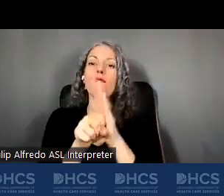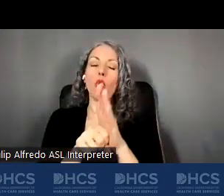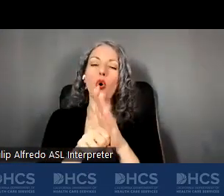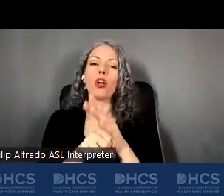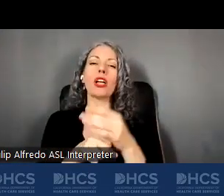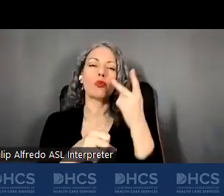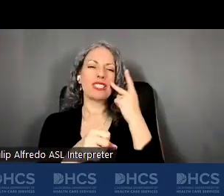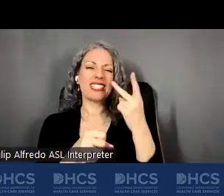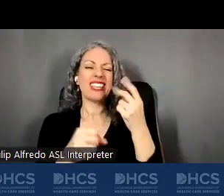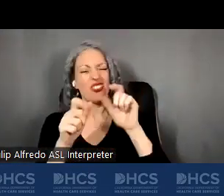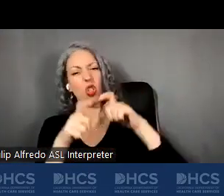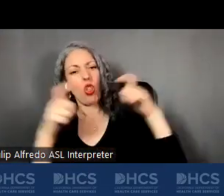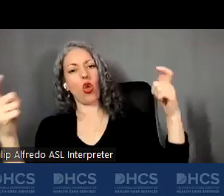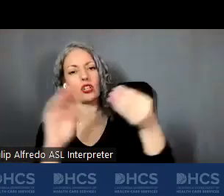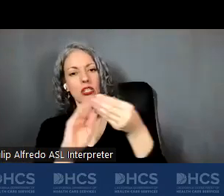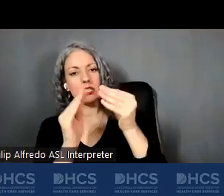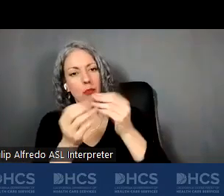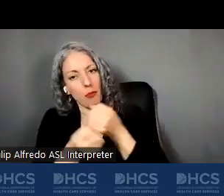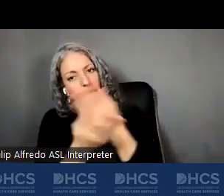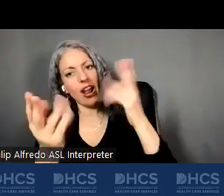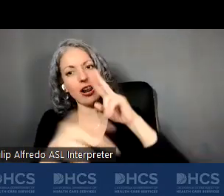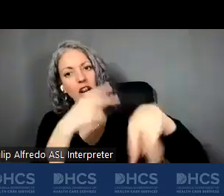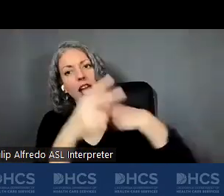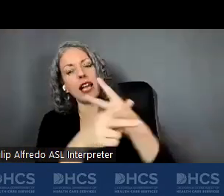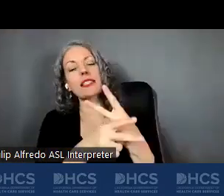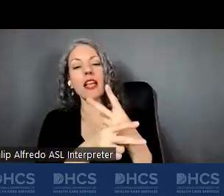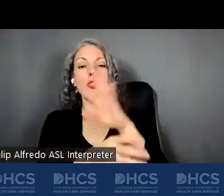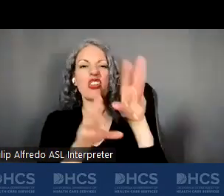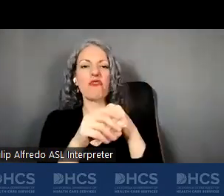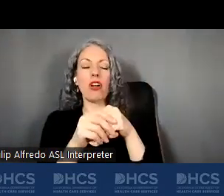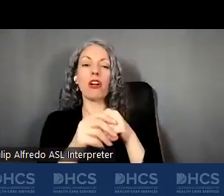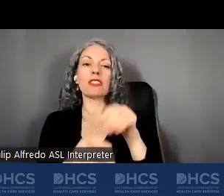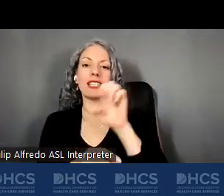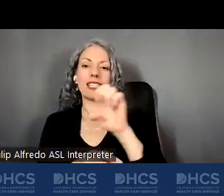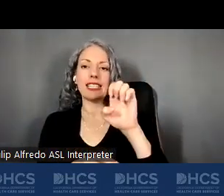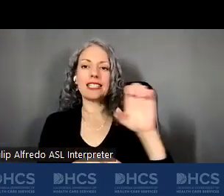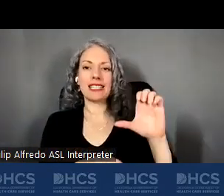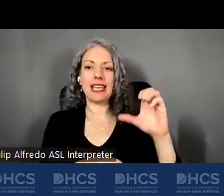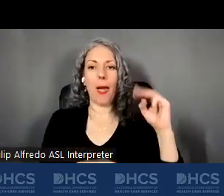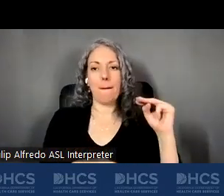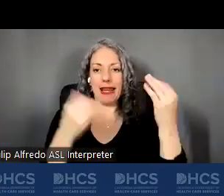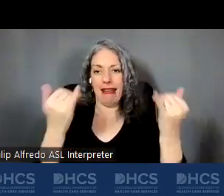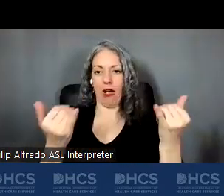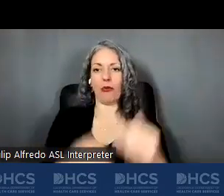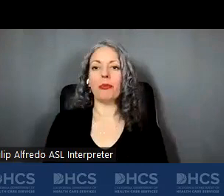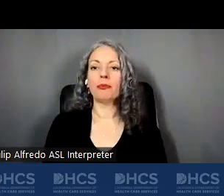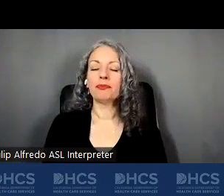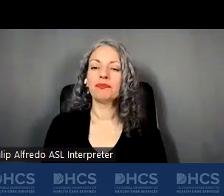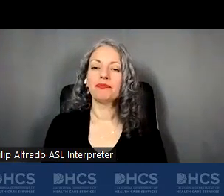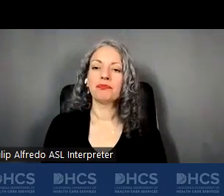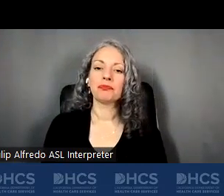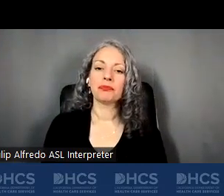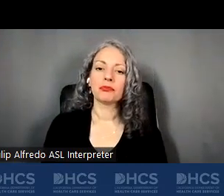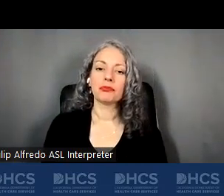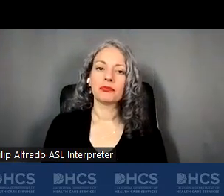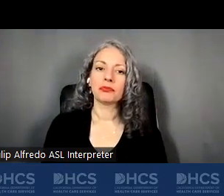a large number of provider types that are participating in ECM now. Okay, we can move to the next slide.